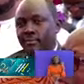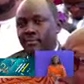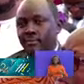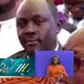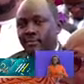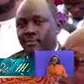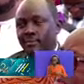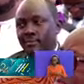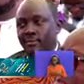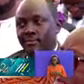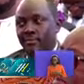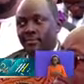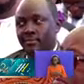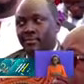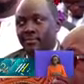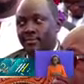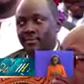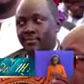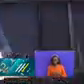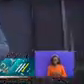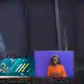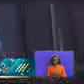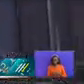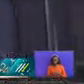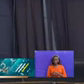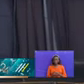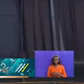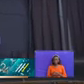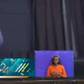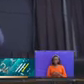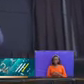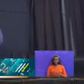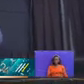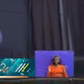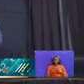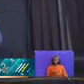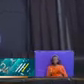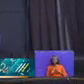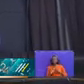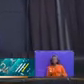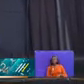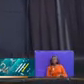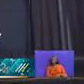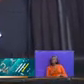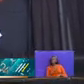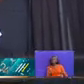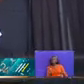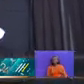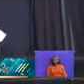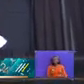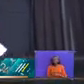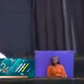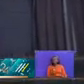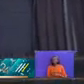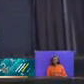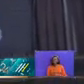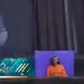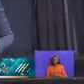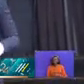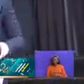know the is oh he's not afraid that they have not done it he's afraid that they